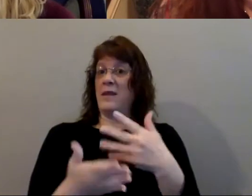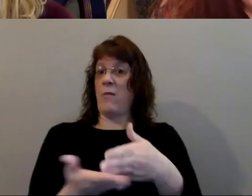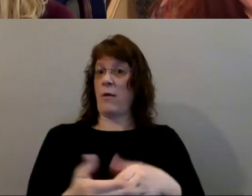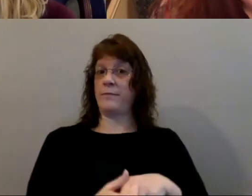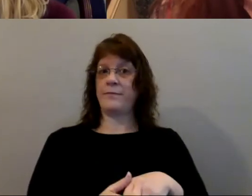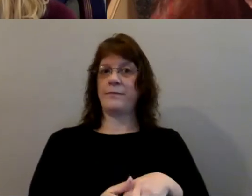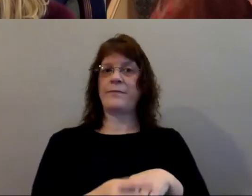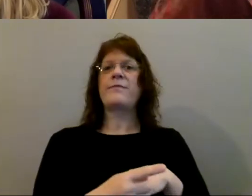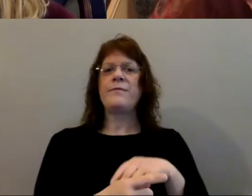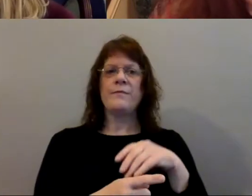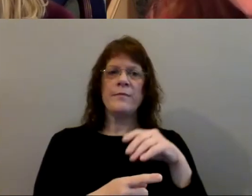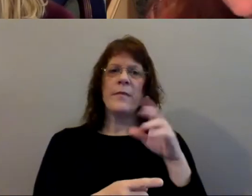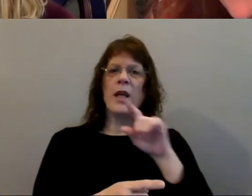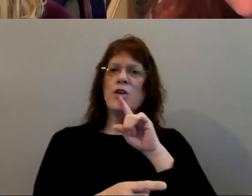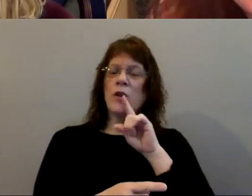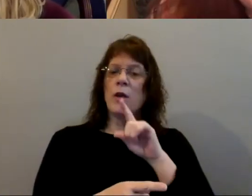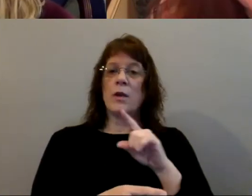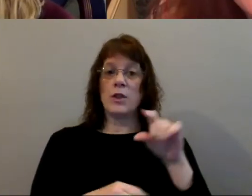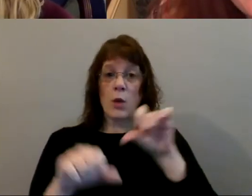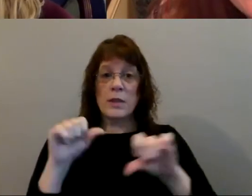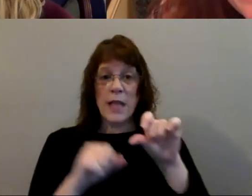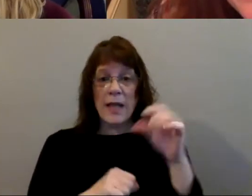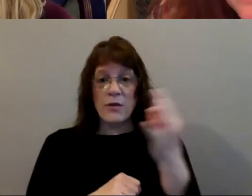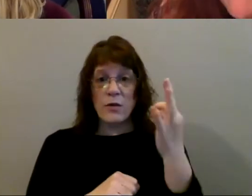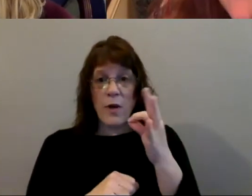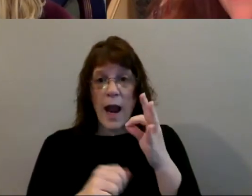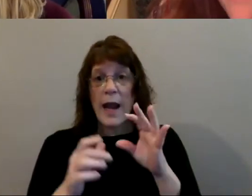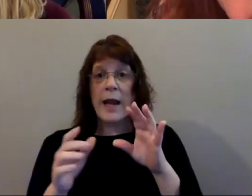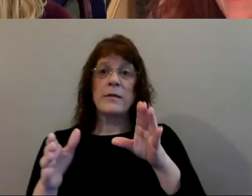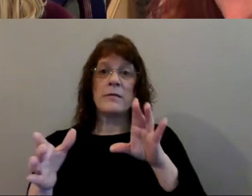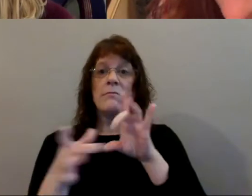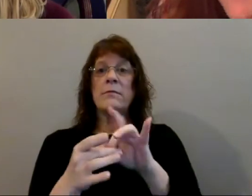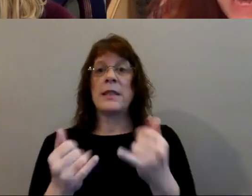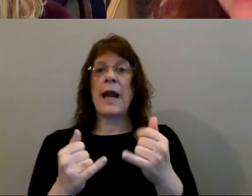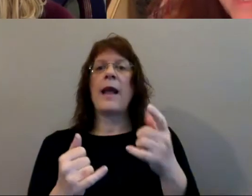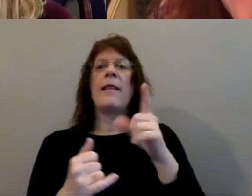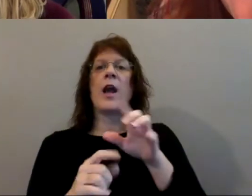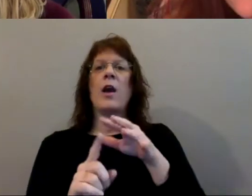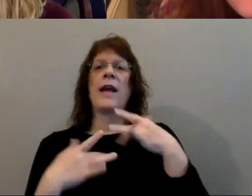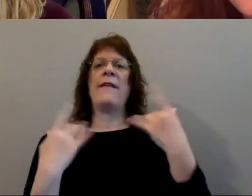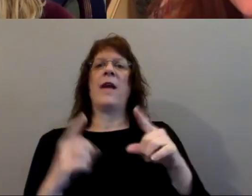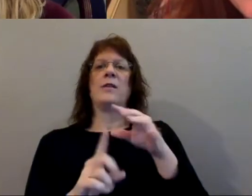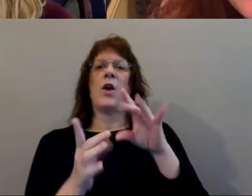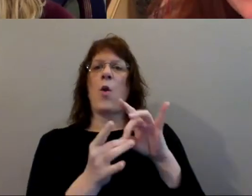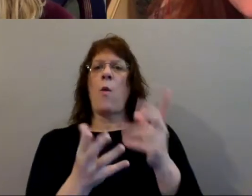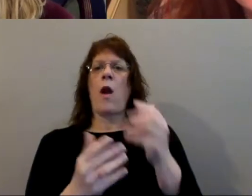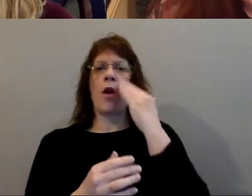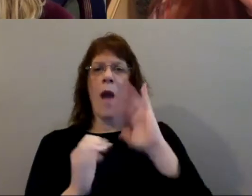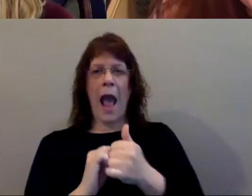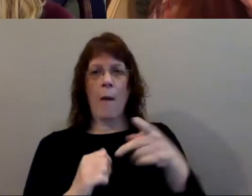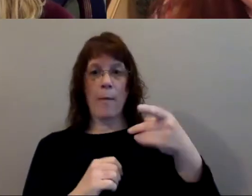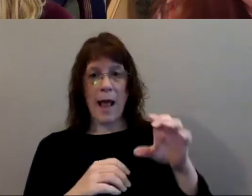sure. So Science Friday is tuning in today, and their events coordinator would like to know, how does plastic affect animals in the ocean? Is